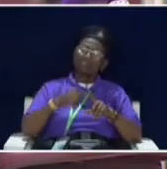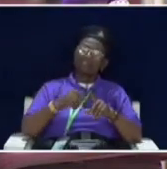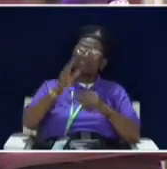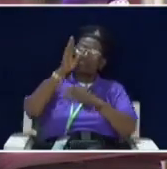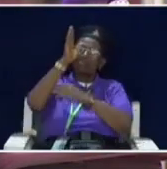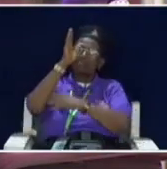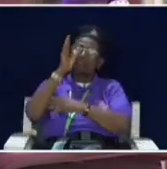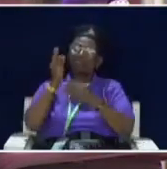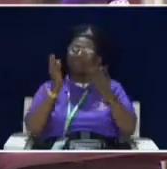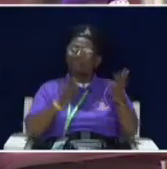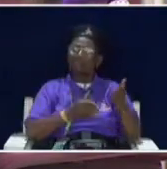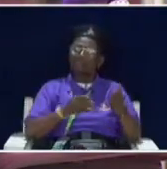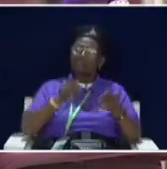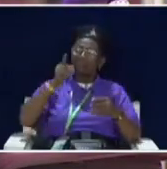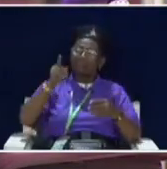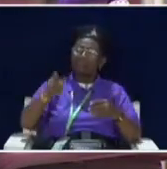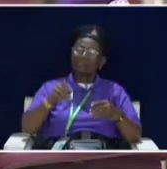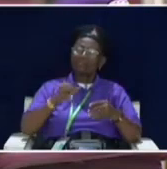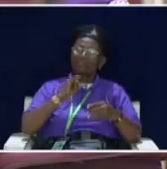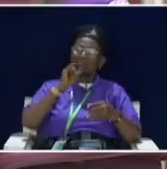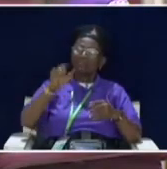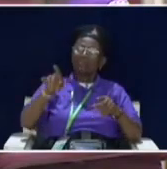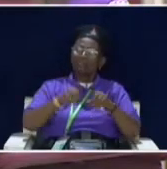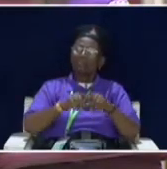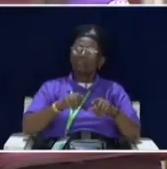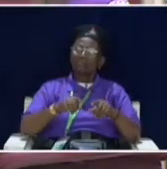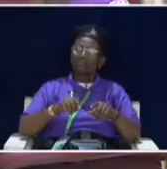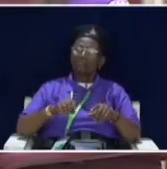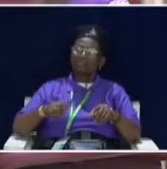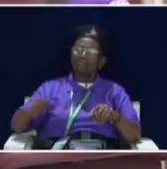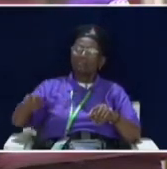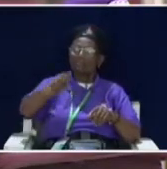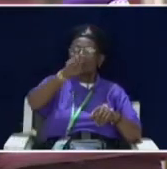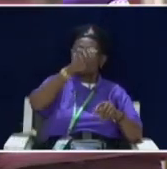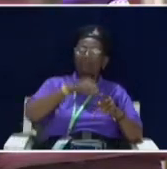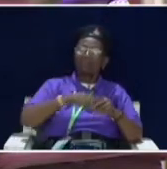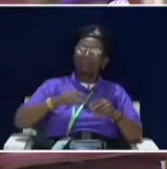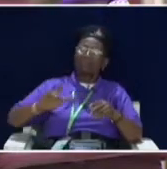it's like traveling in an aeroplane. You